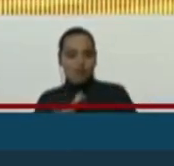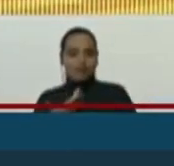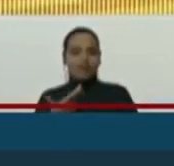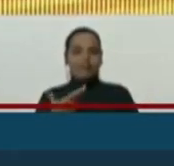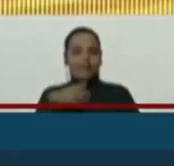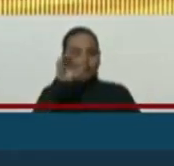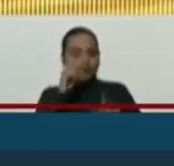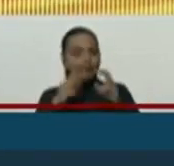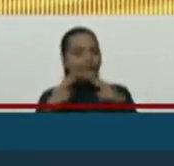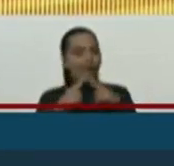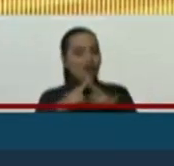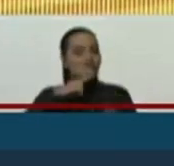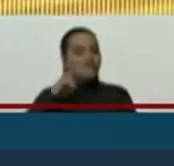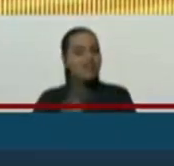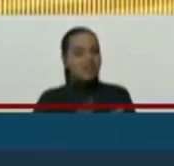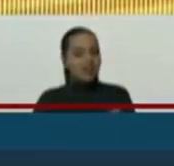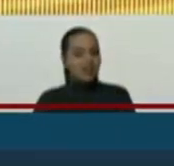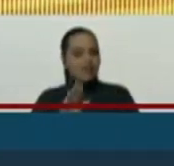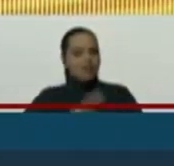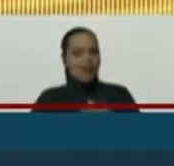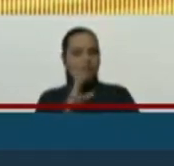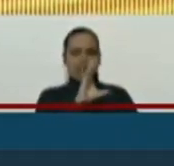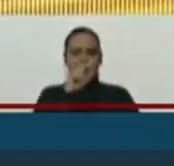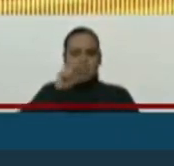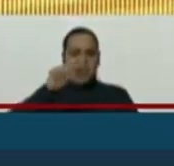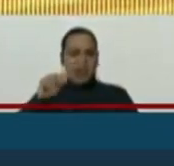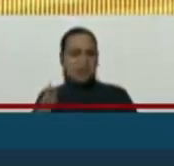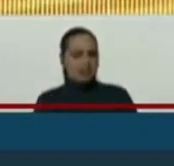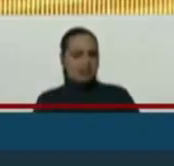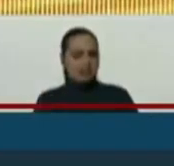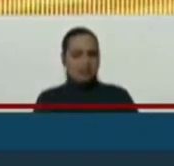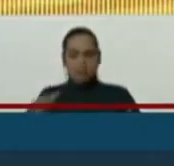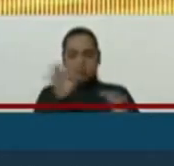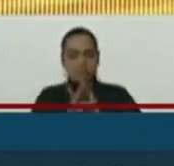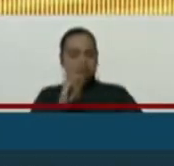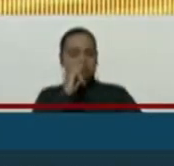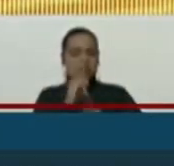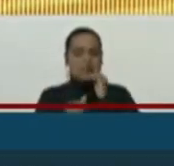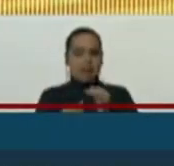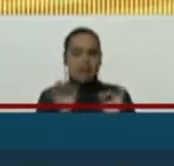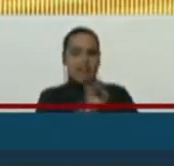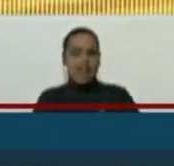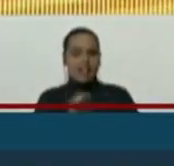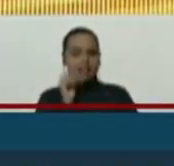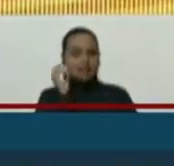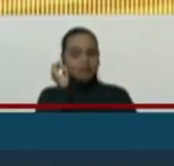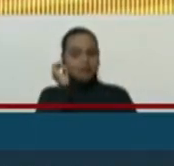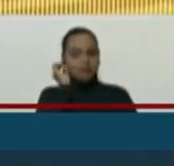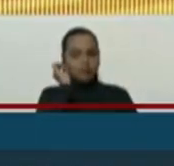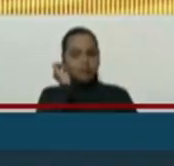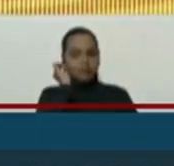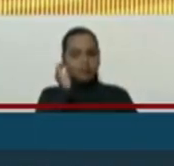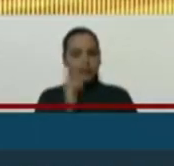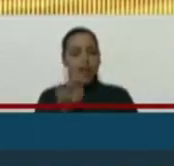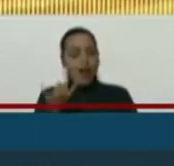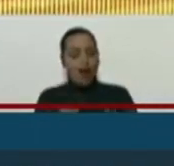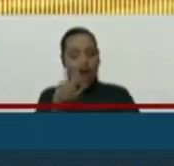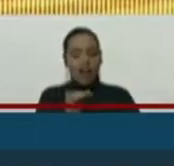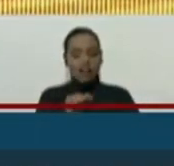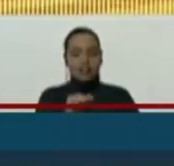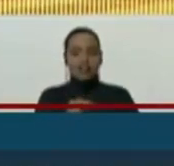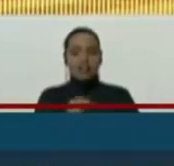can find out about what's happening, because we only had CNN. Nobody would know anything. But thankfully, we